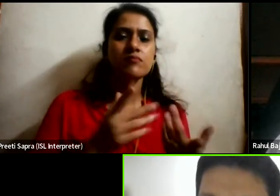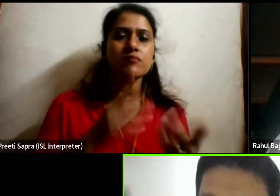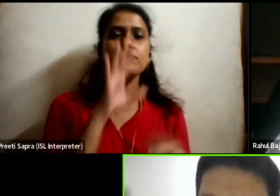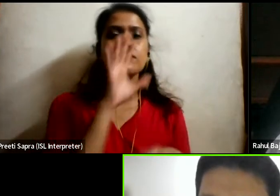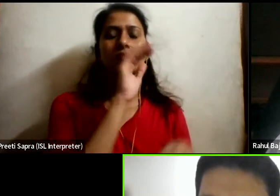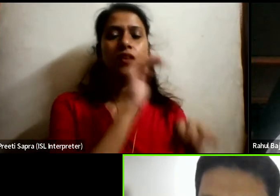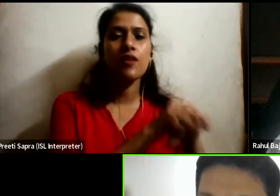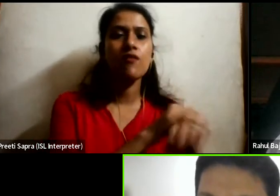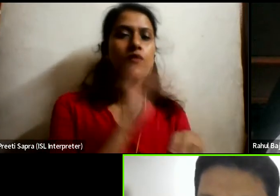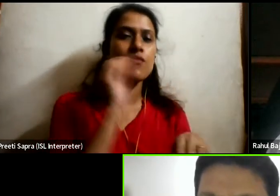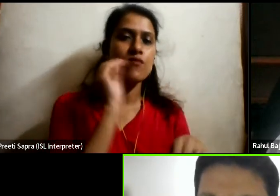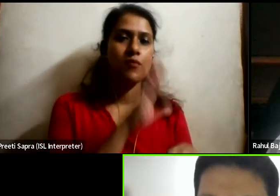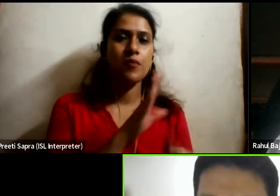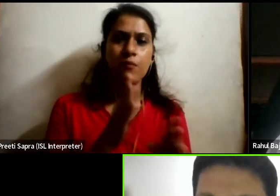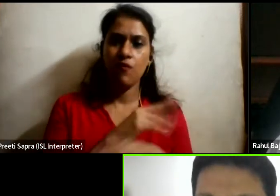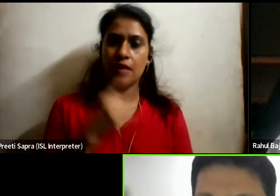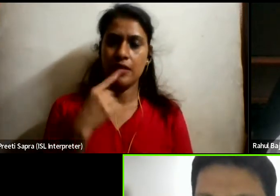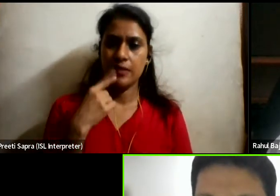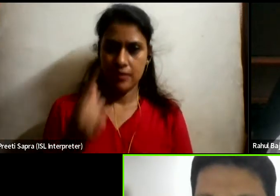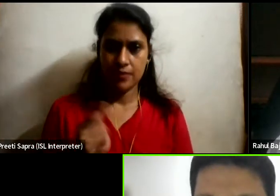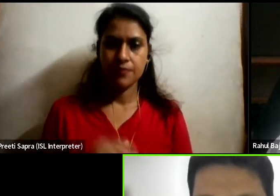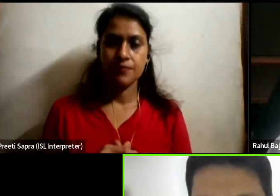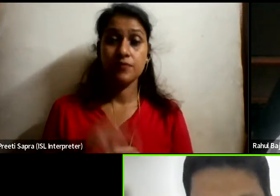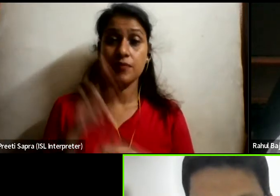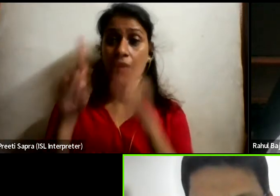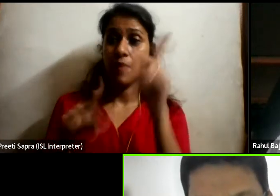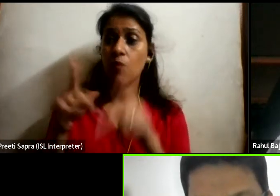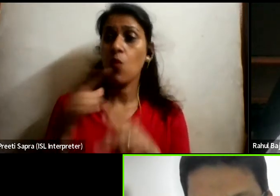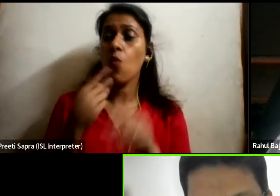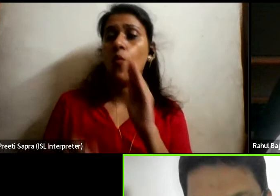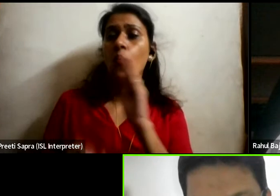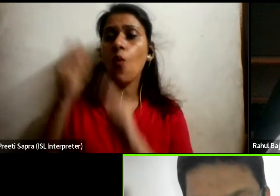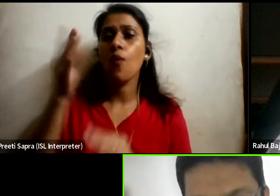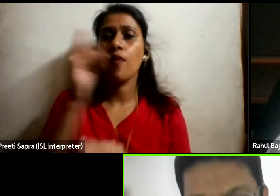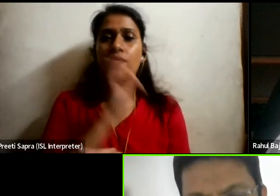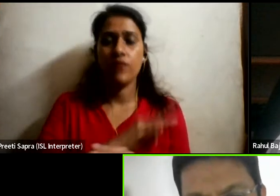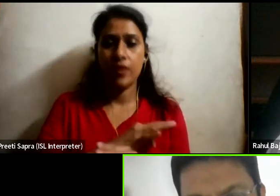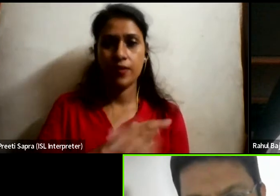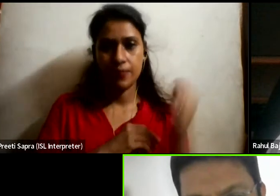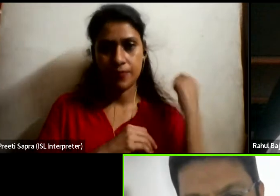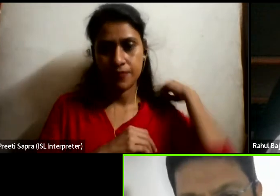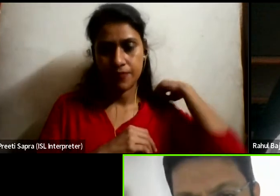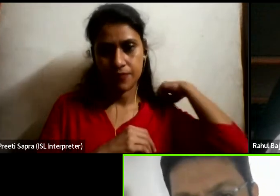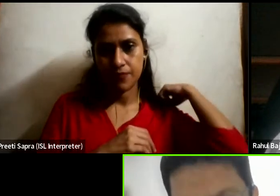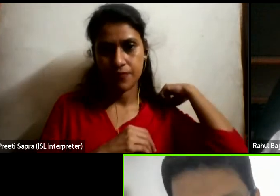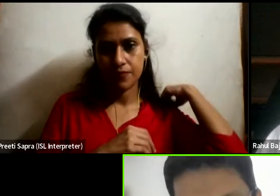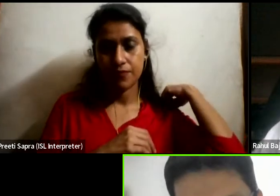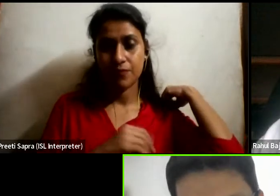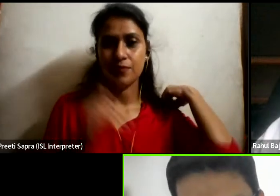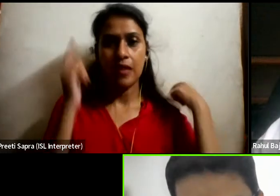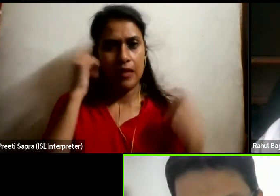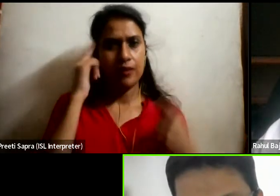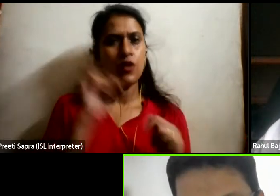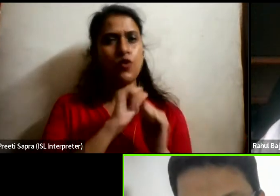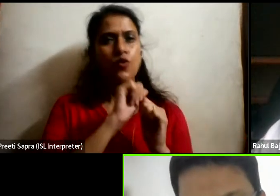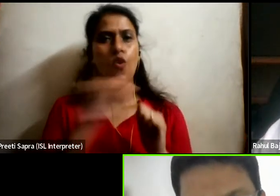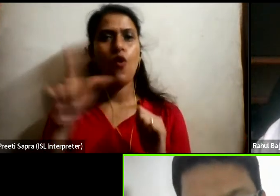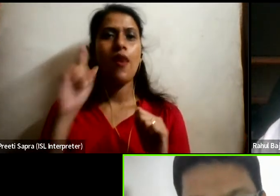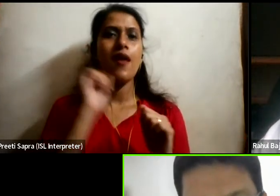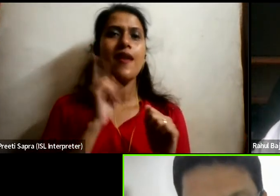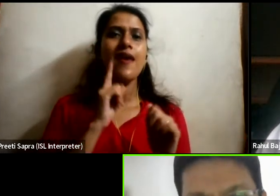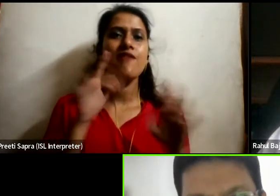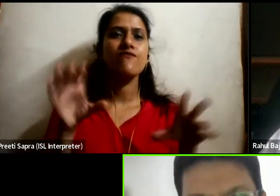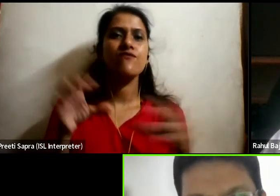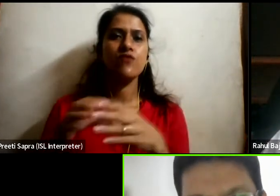by those who are going to benefit most by this. So I think all the hearing impaired groups, if they were